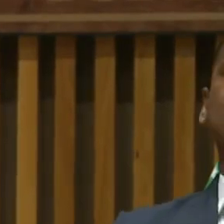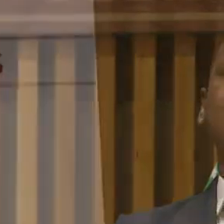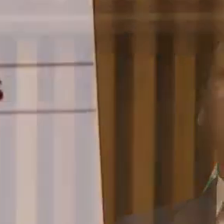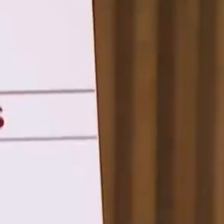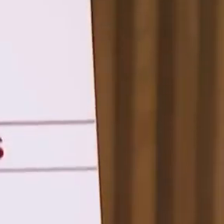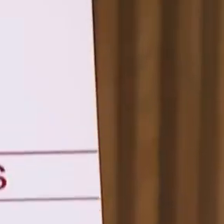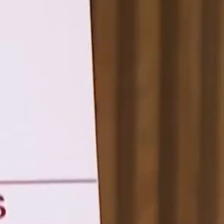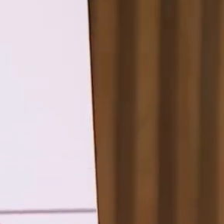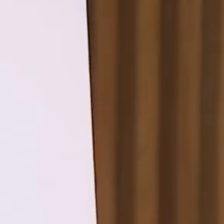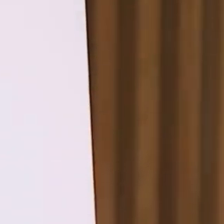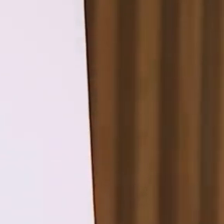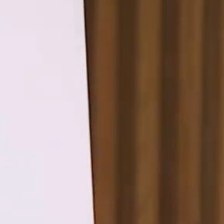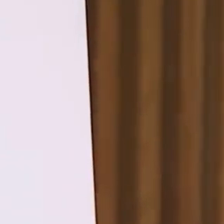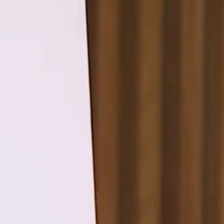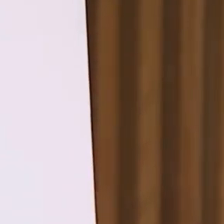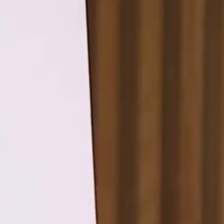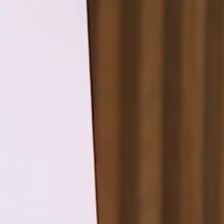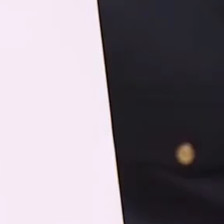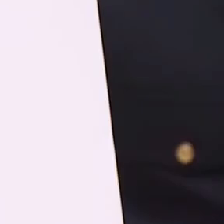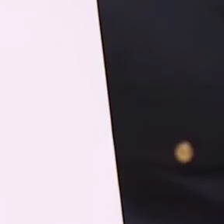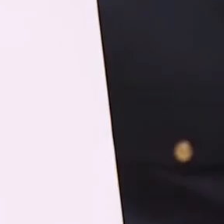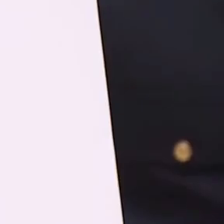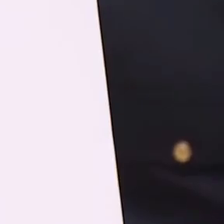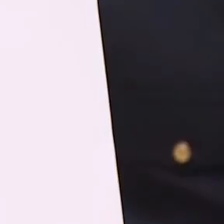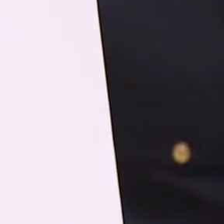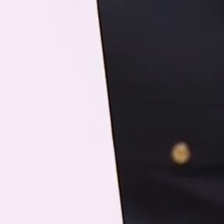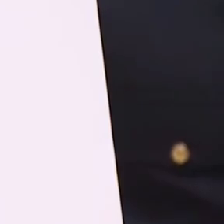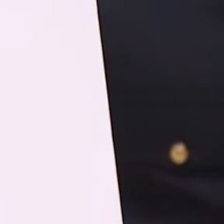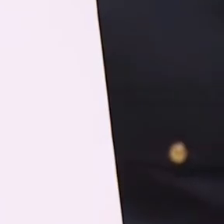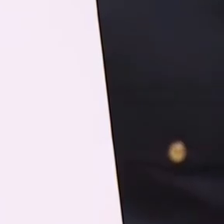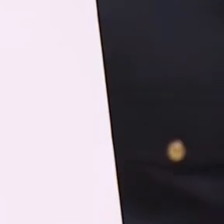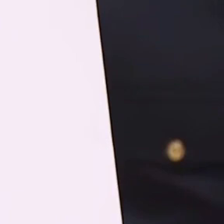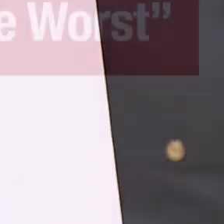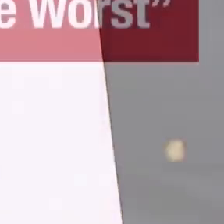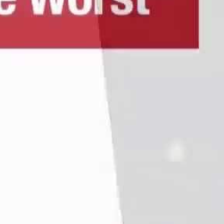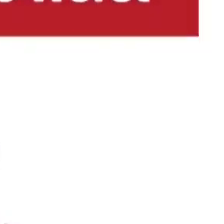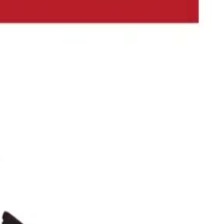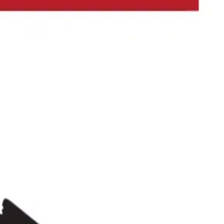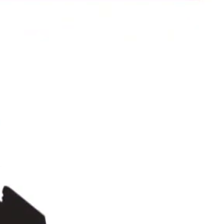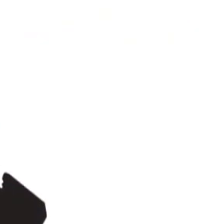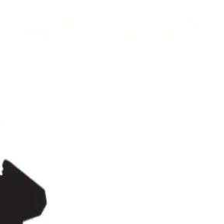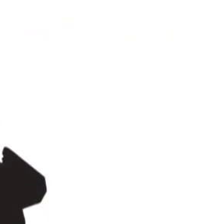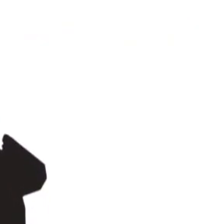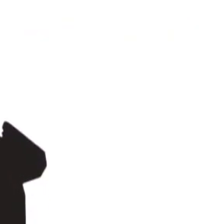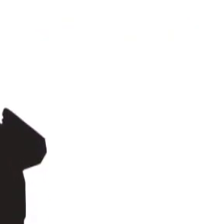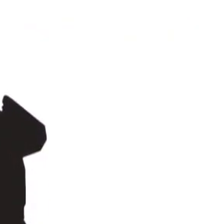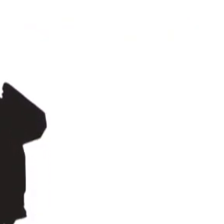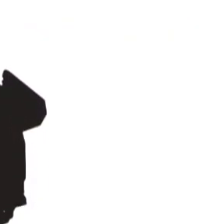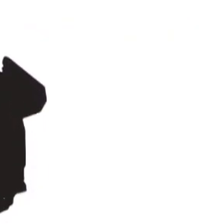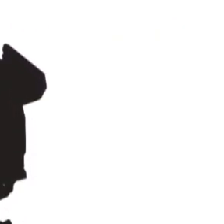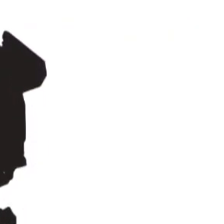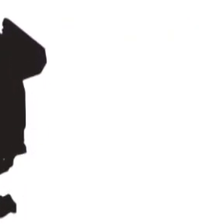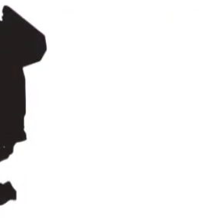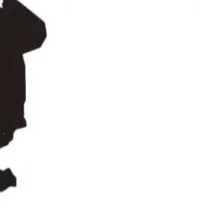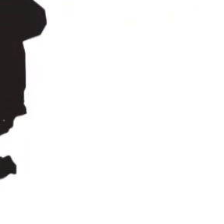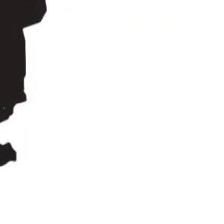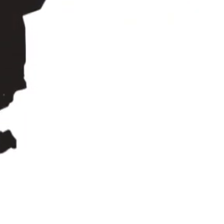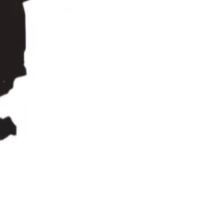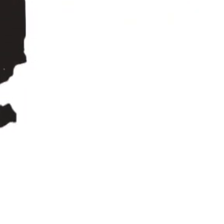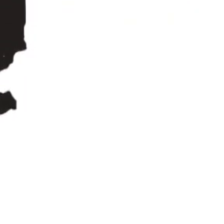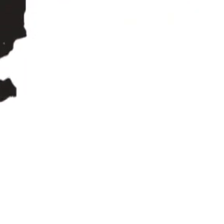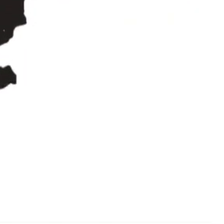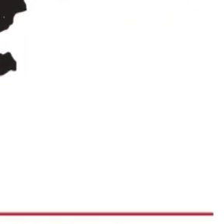bail laws that have allowed a rogues gallery of bad guys to roam the streets of the city. 10 worst of the worst crooks who have